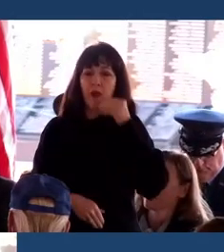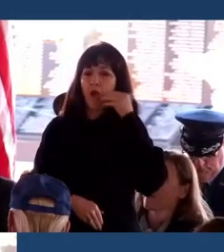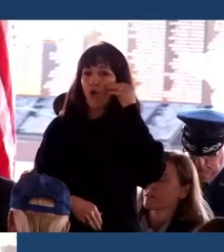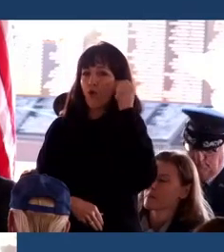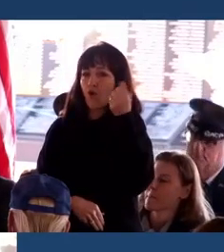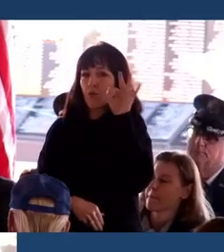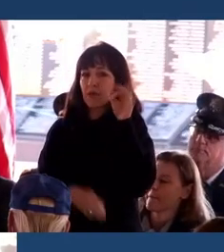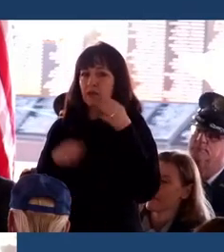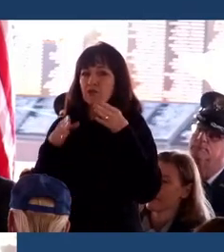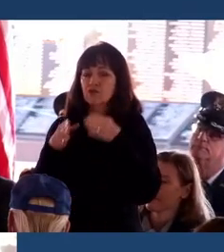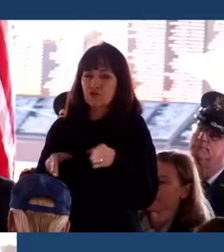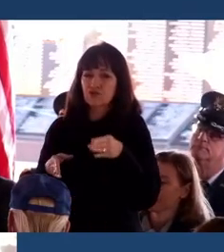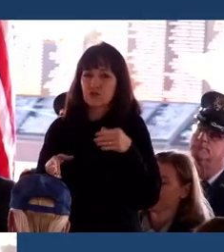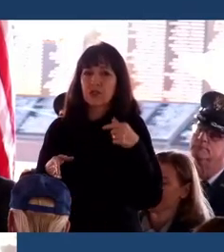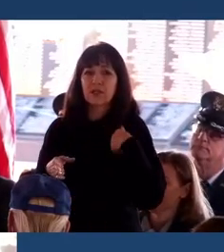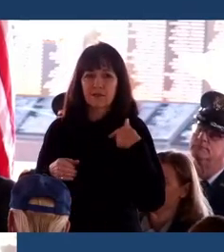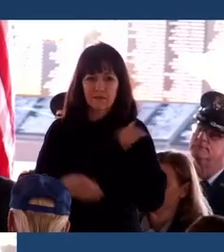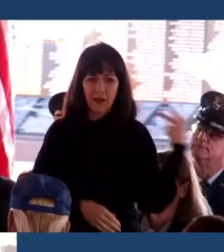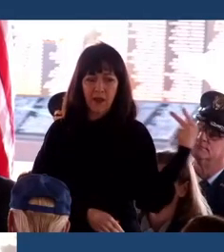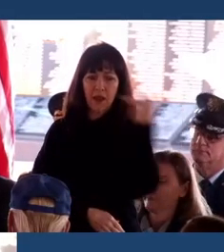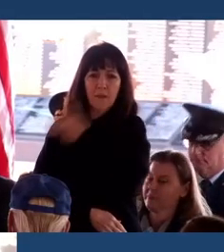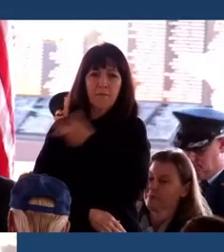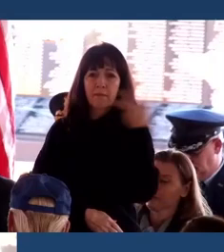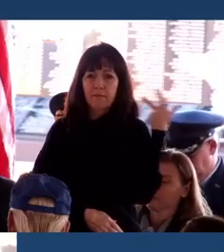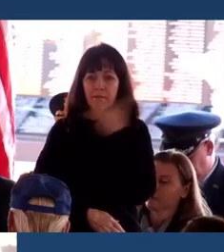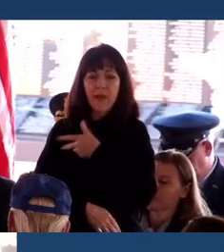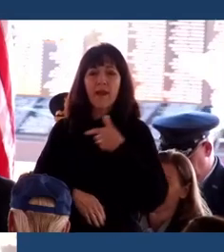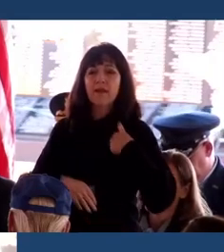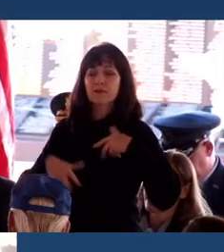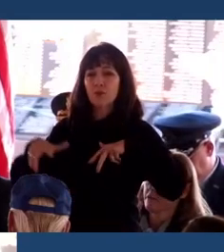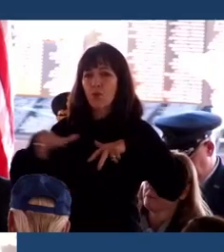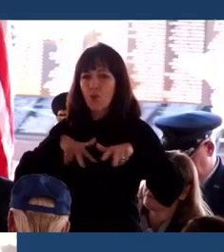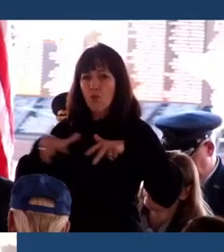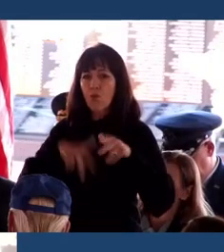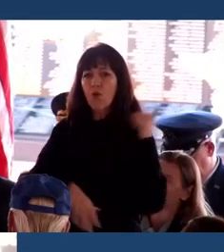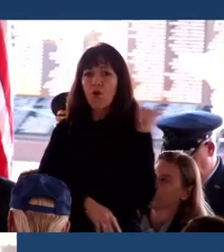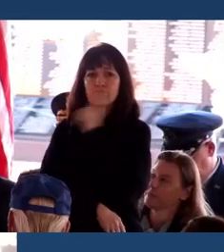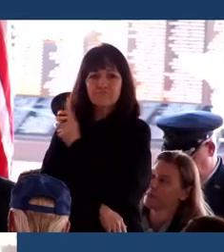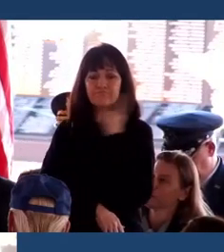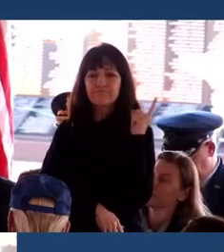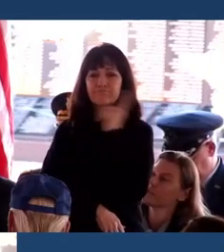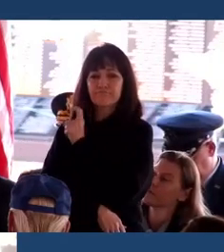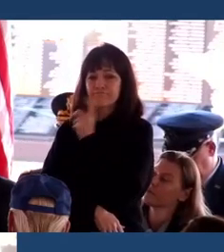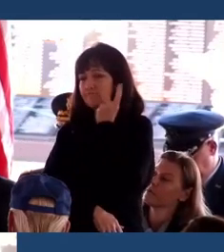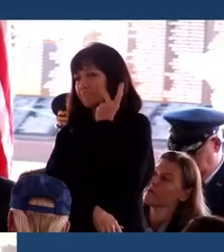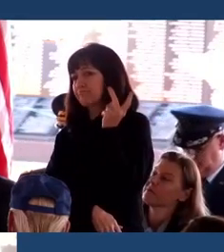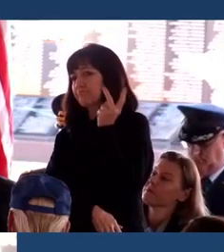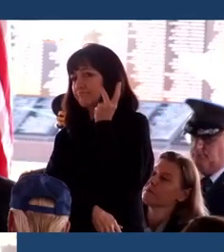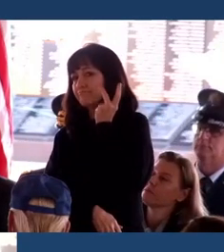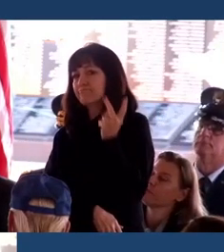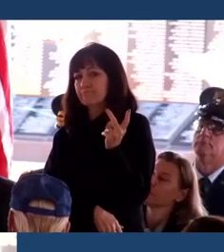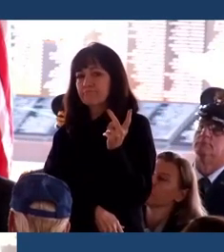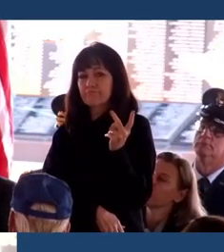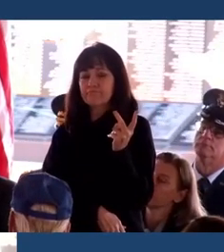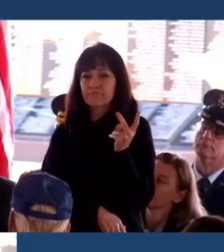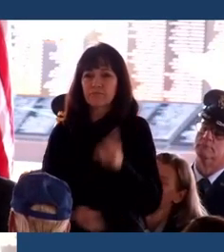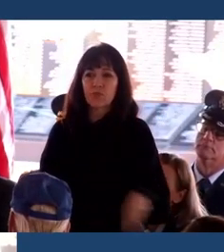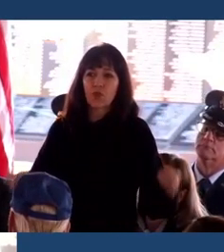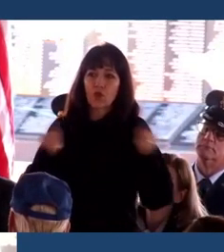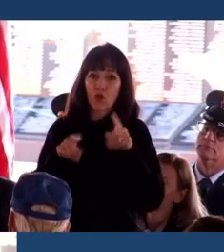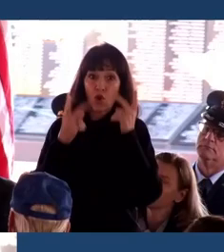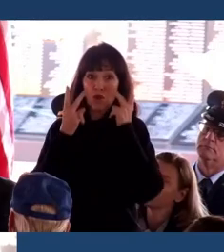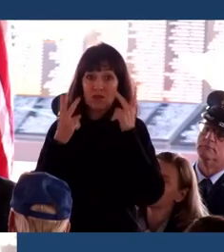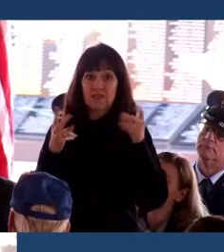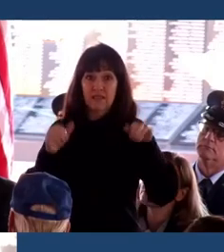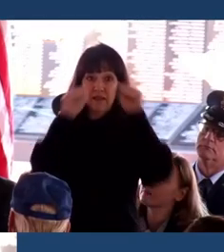Street, and I pass it often when walking in the park. And for those of you who've seen the statue, you